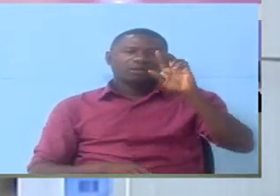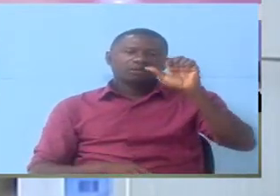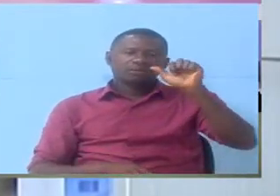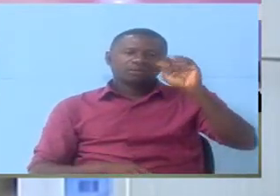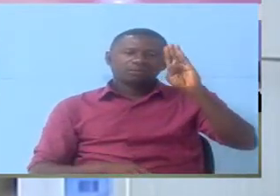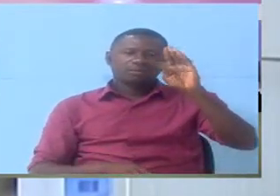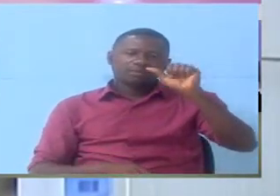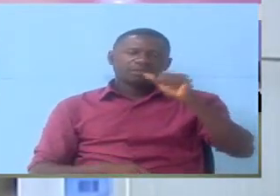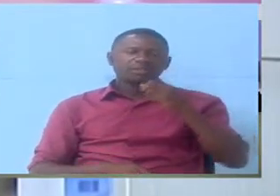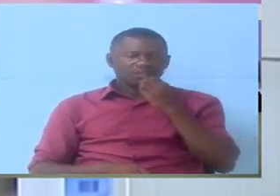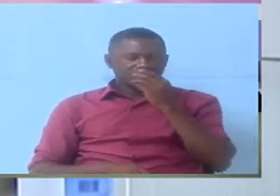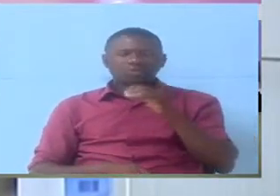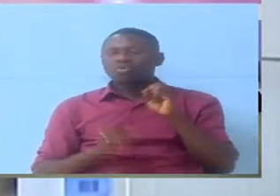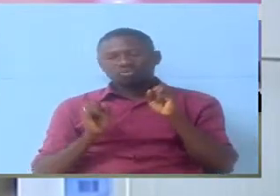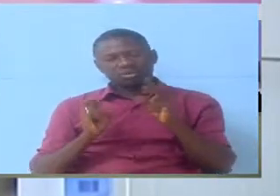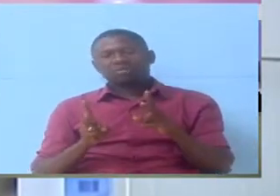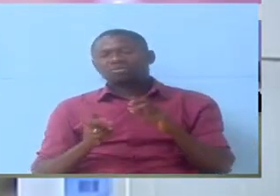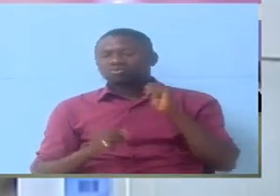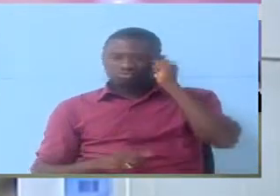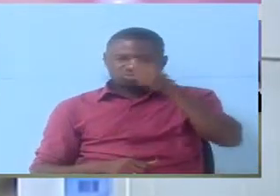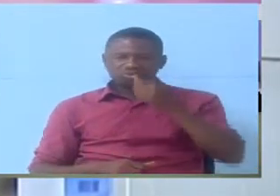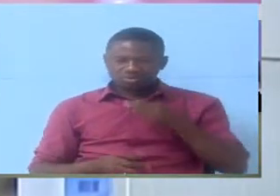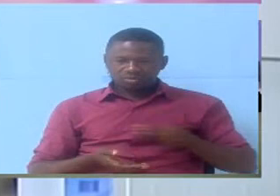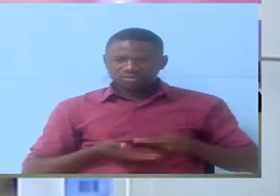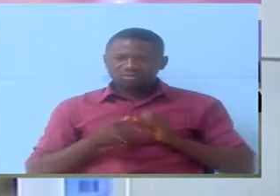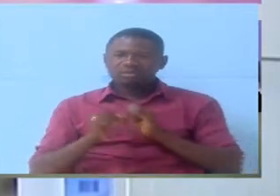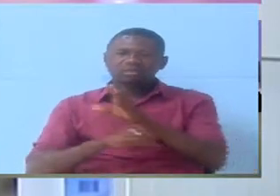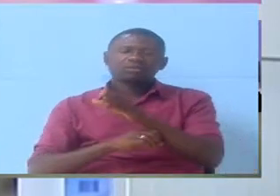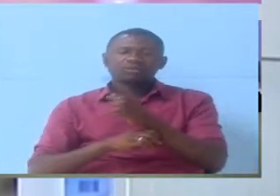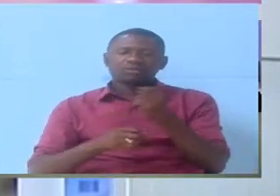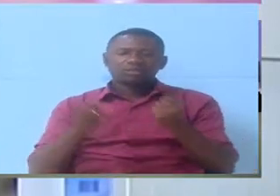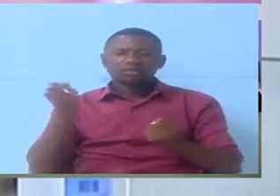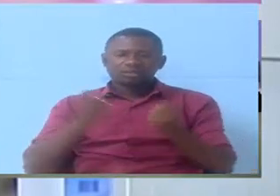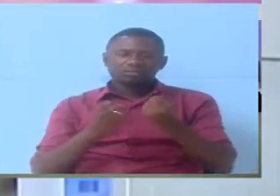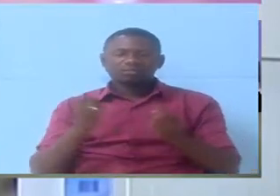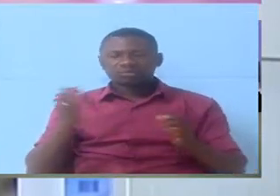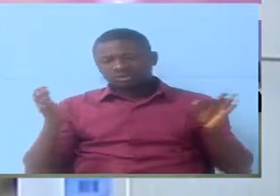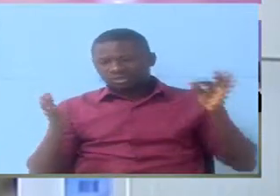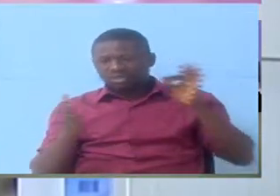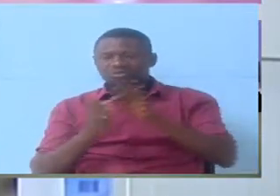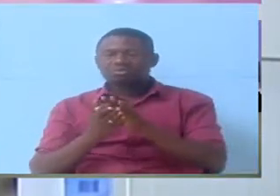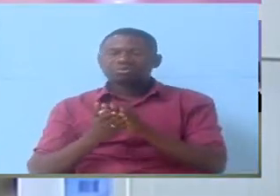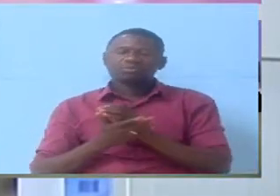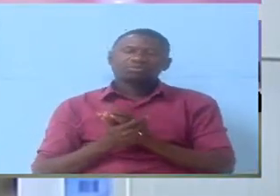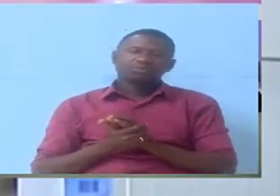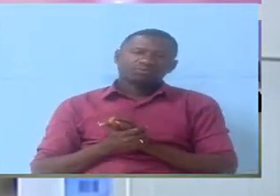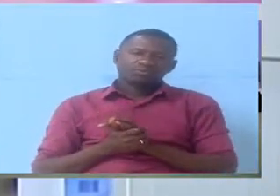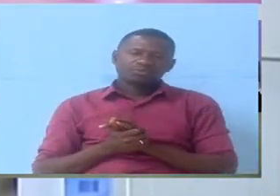transport. So he sent a transport.